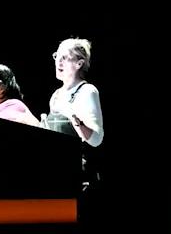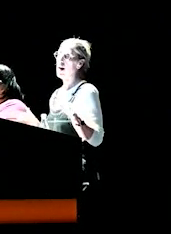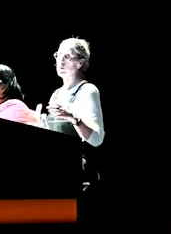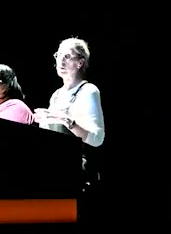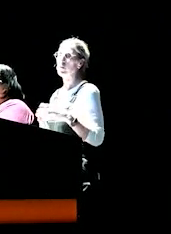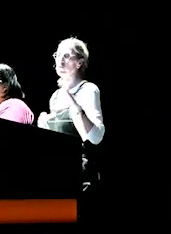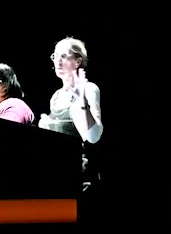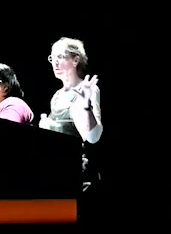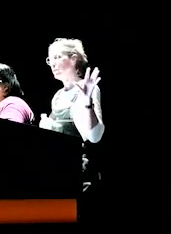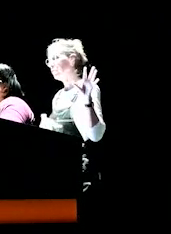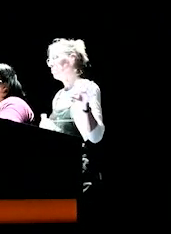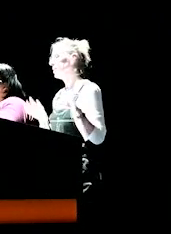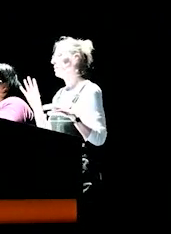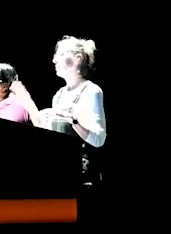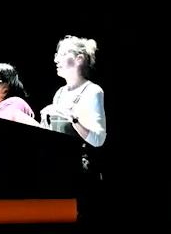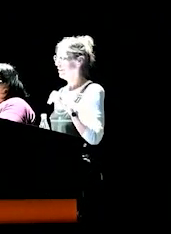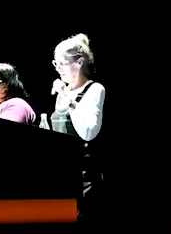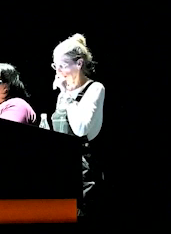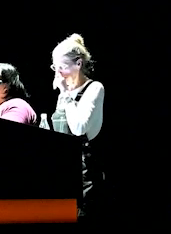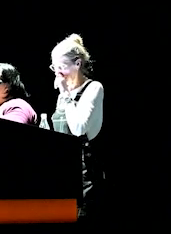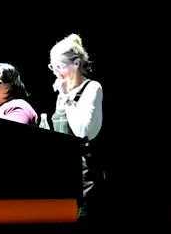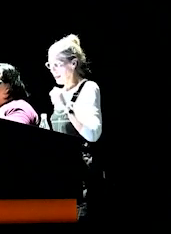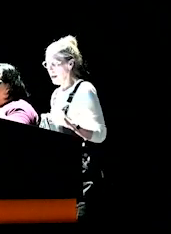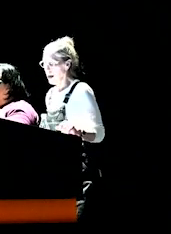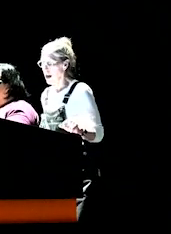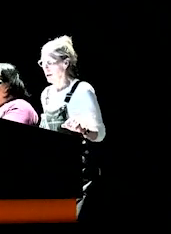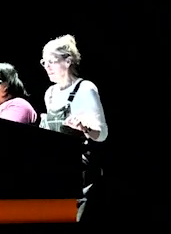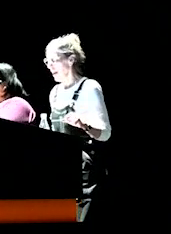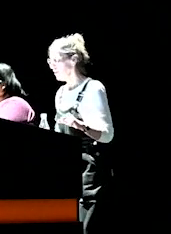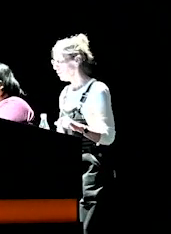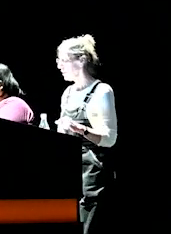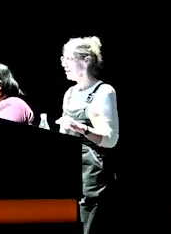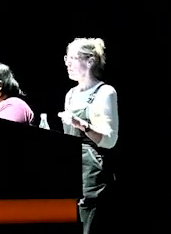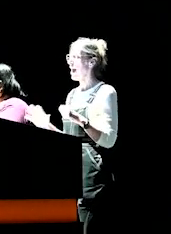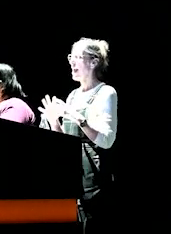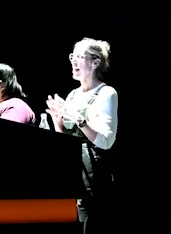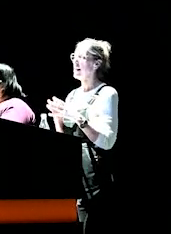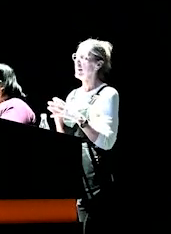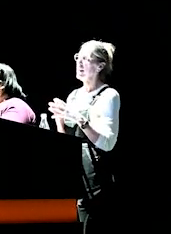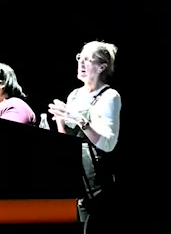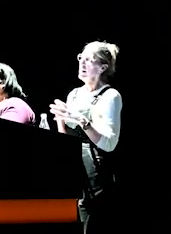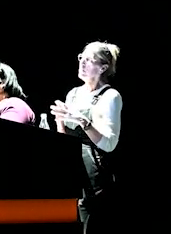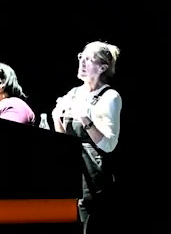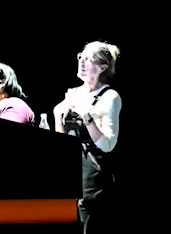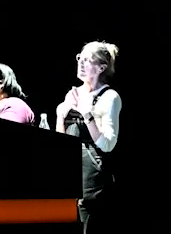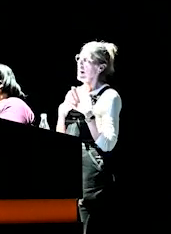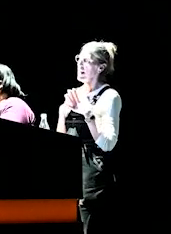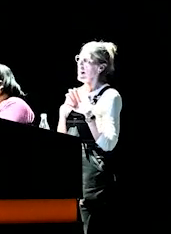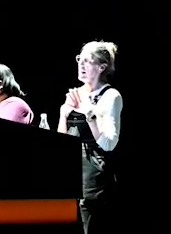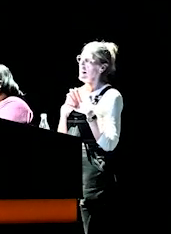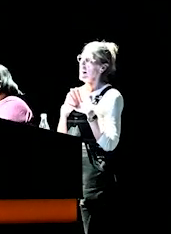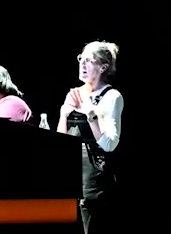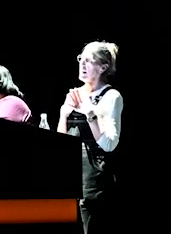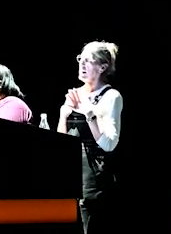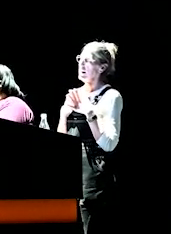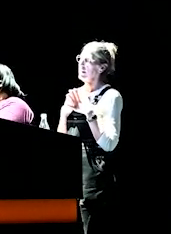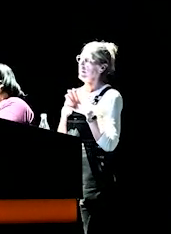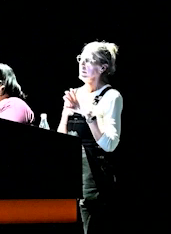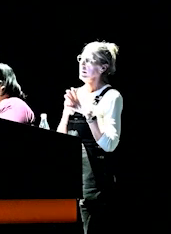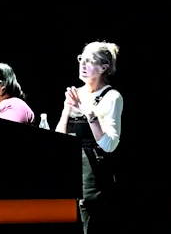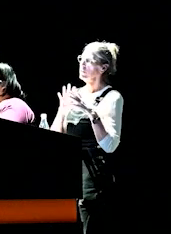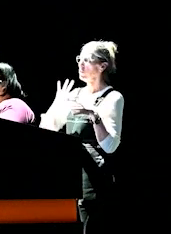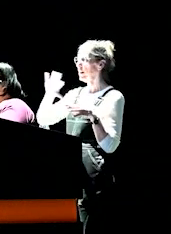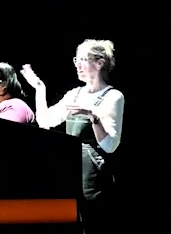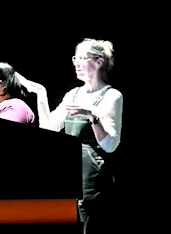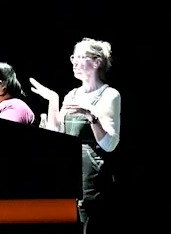2 jobs, from Nickelodeon to Sesame, has really been, my design